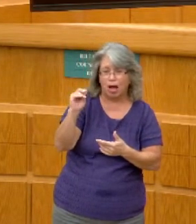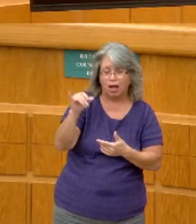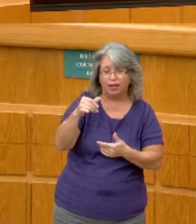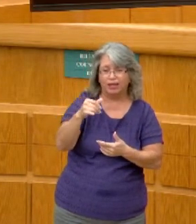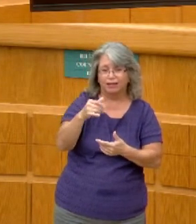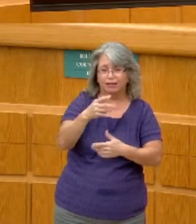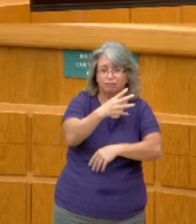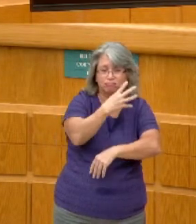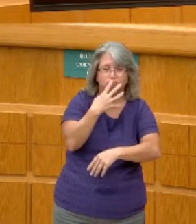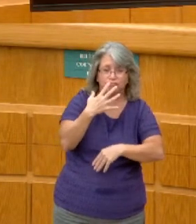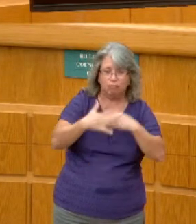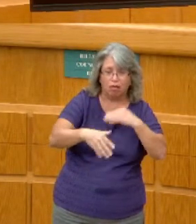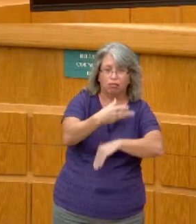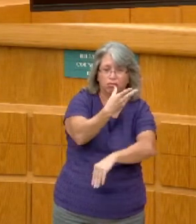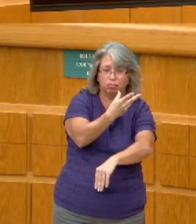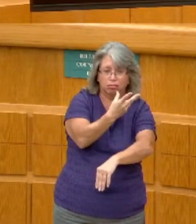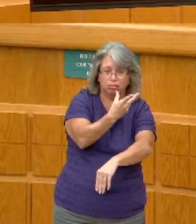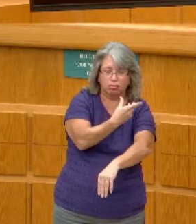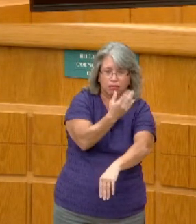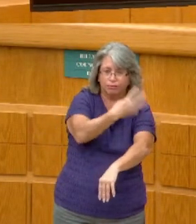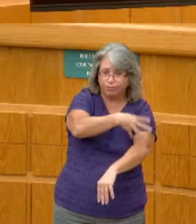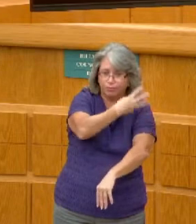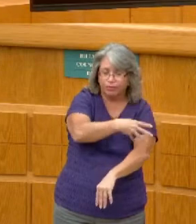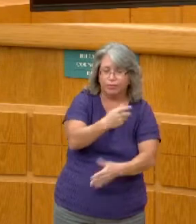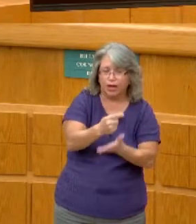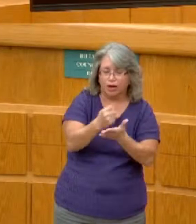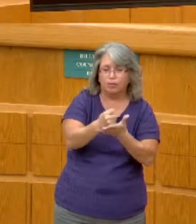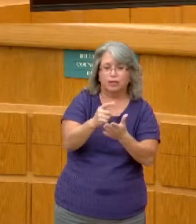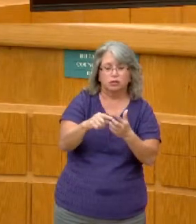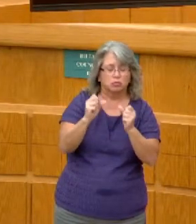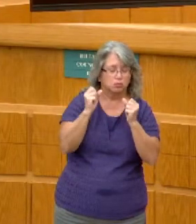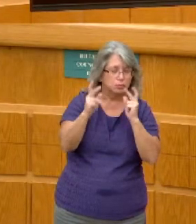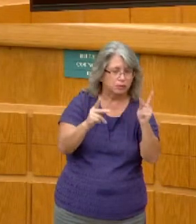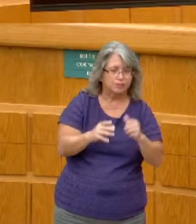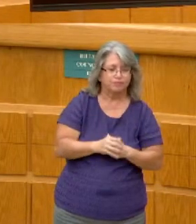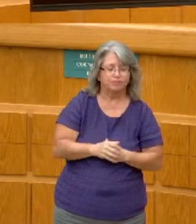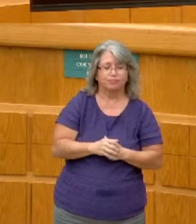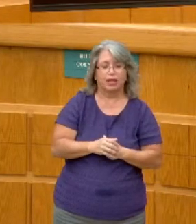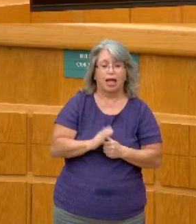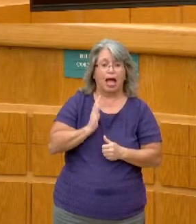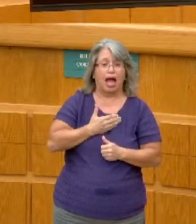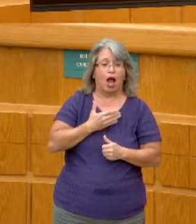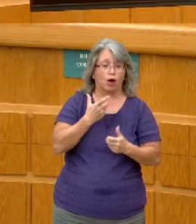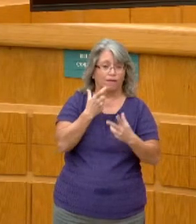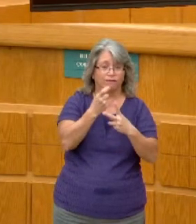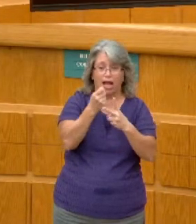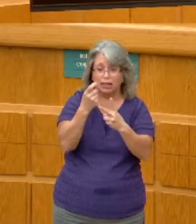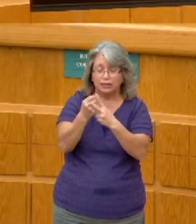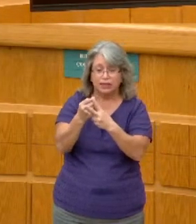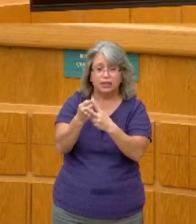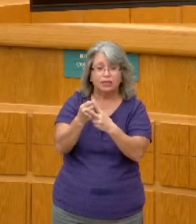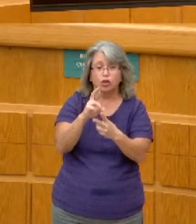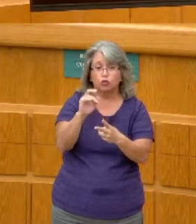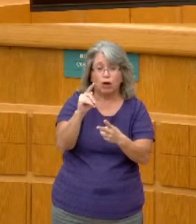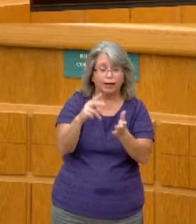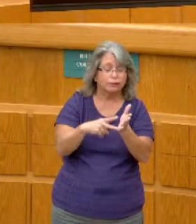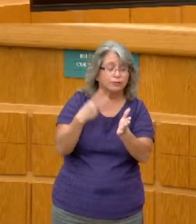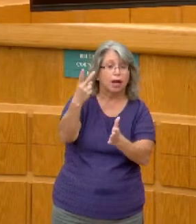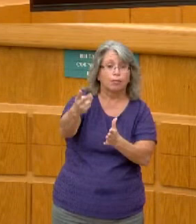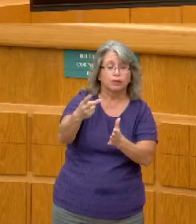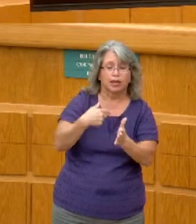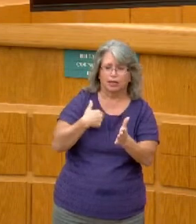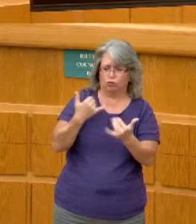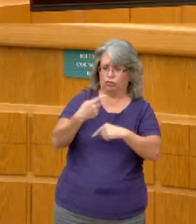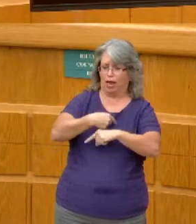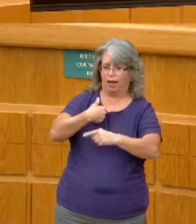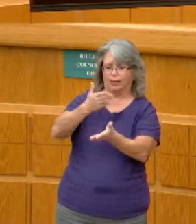symptoms. Our vaccine delivery rate is doubled. And I visited La Palmera Clinic today and thanked everybody who's